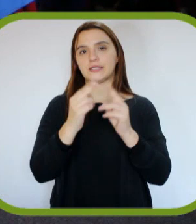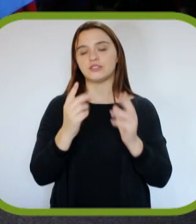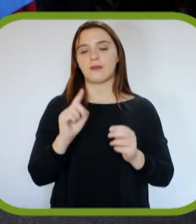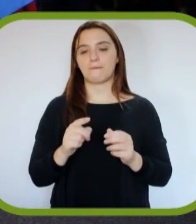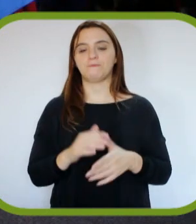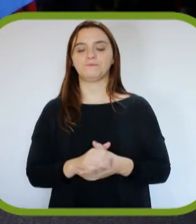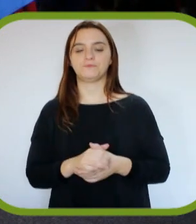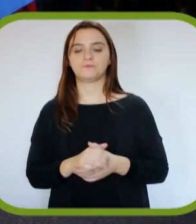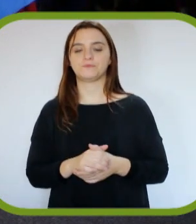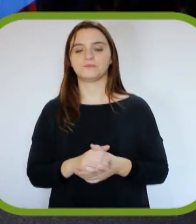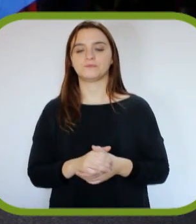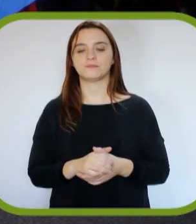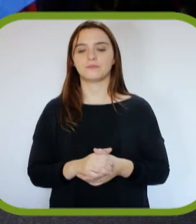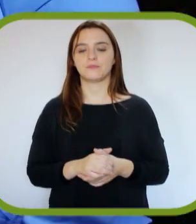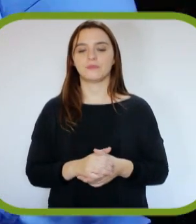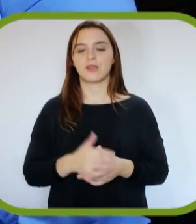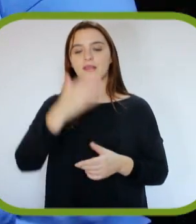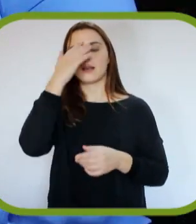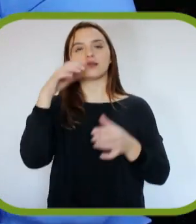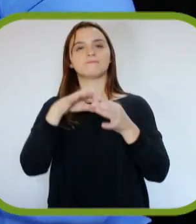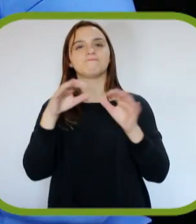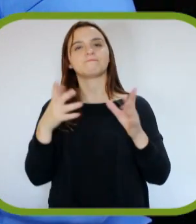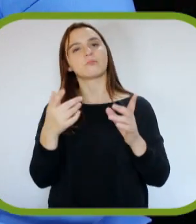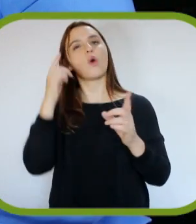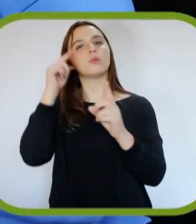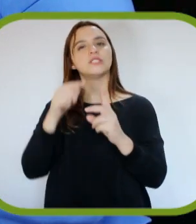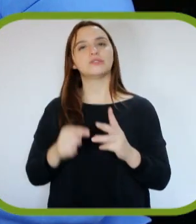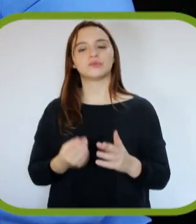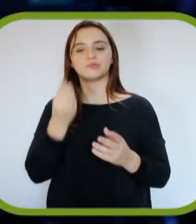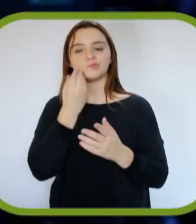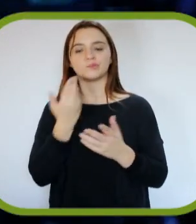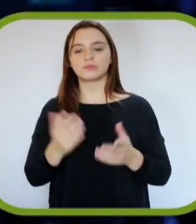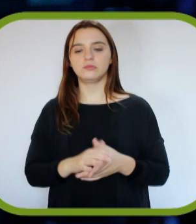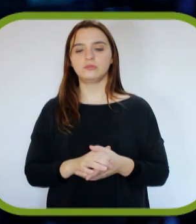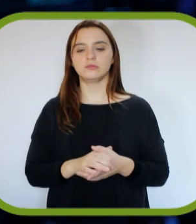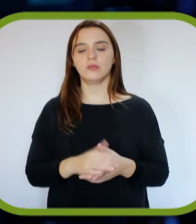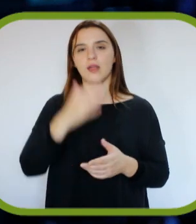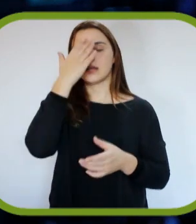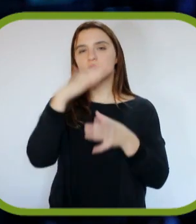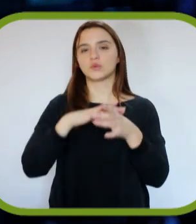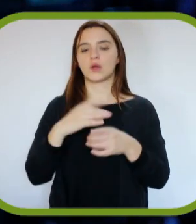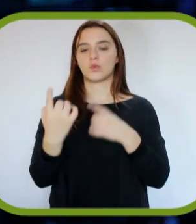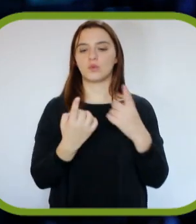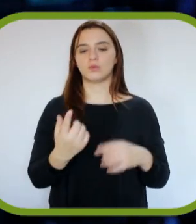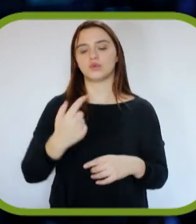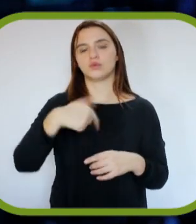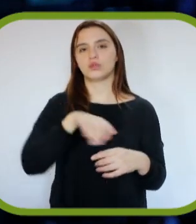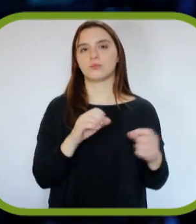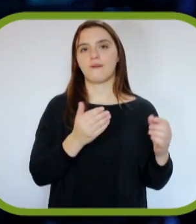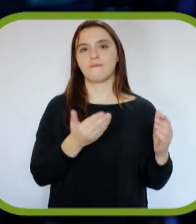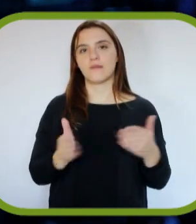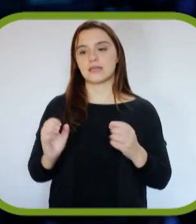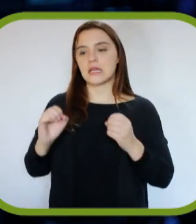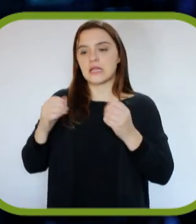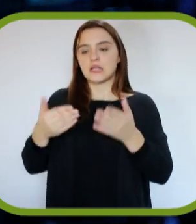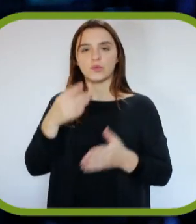Agreement. Has it been a key towards achieving the global goals? Well, I mean, I think in some of these cases, we're still at an